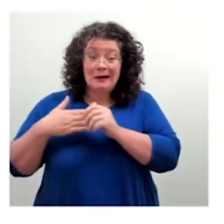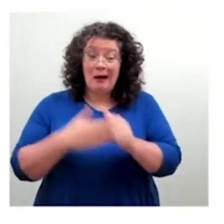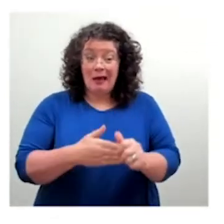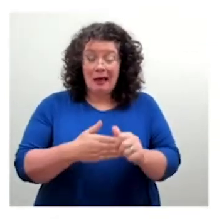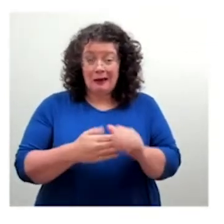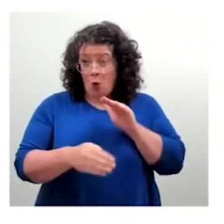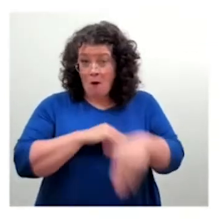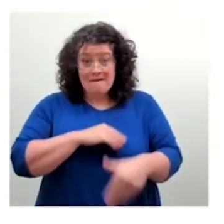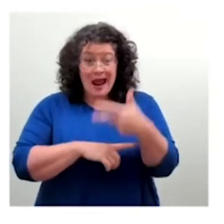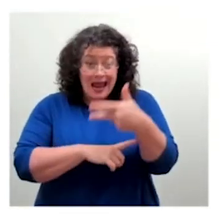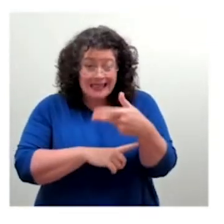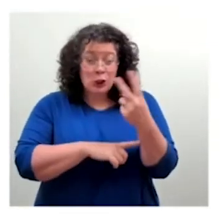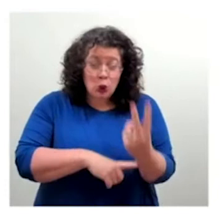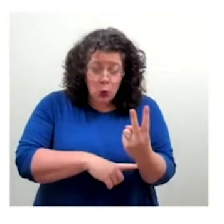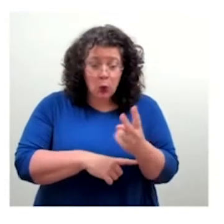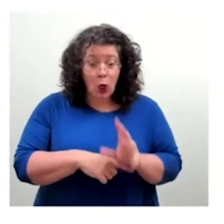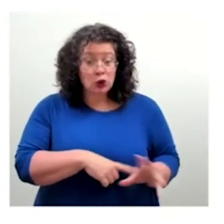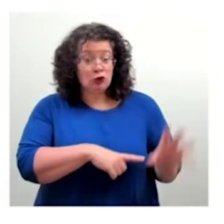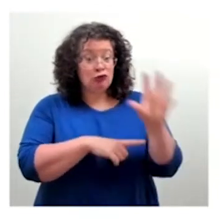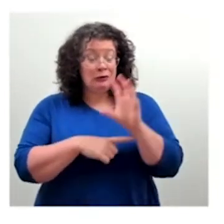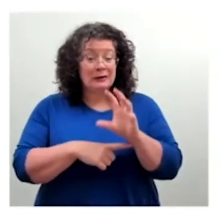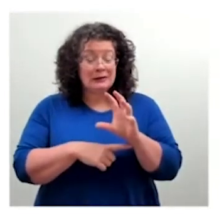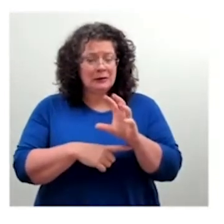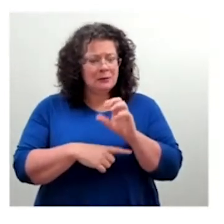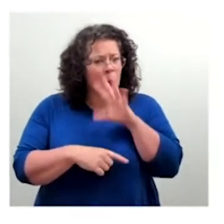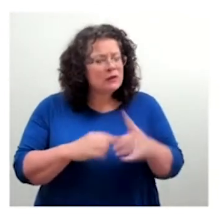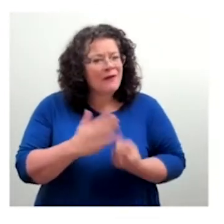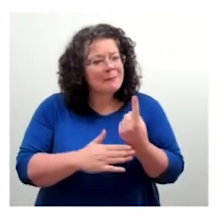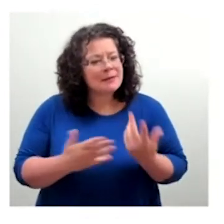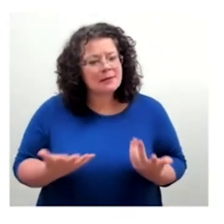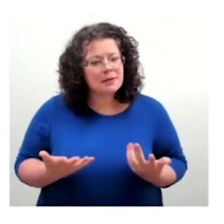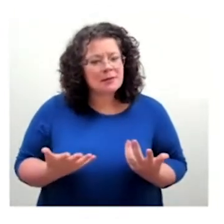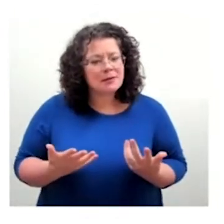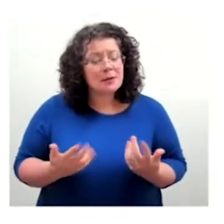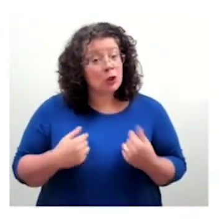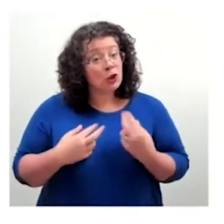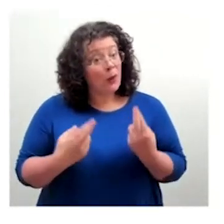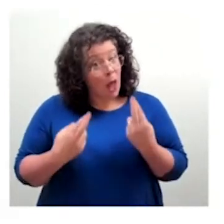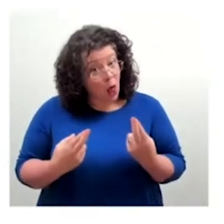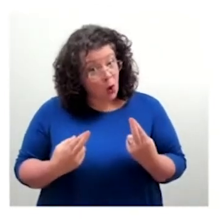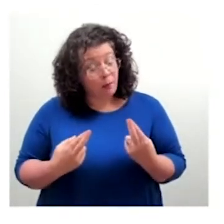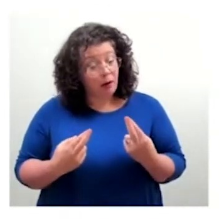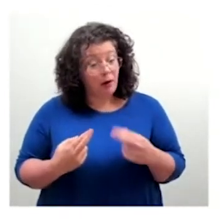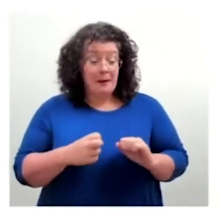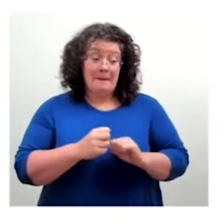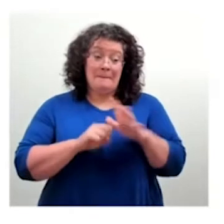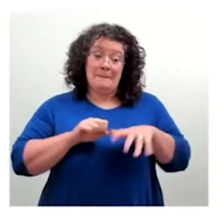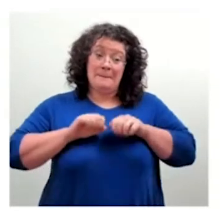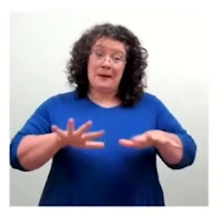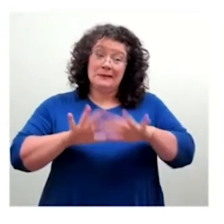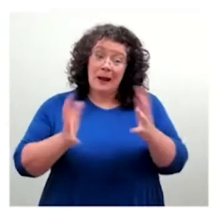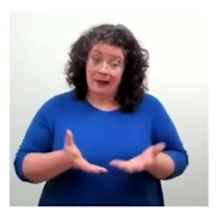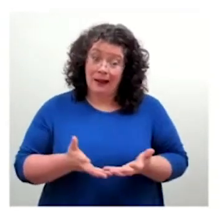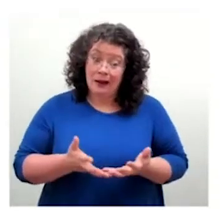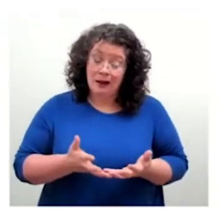pandemic will be a long, never really back, but in the meantime, let's